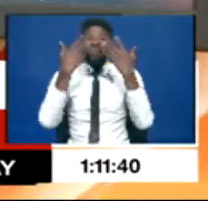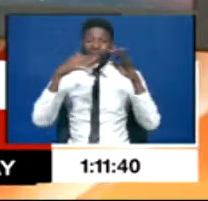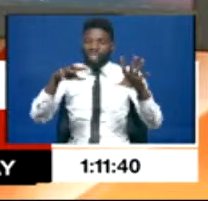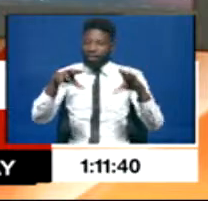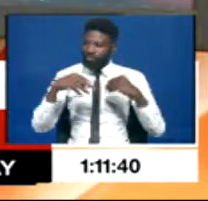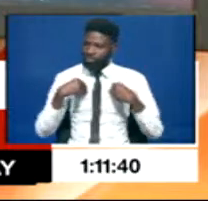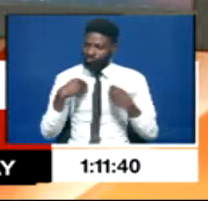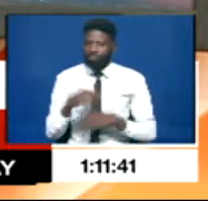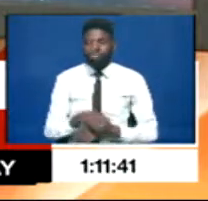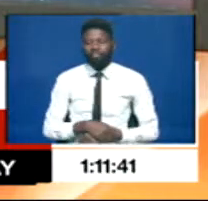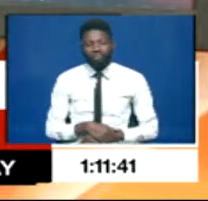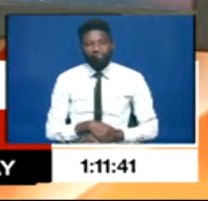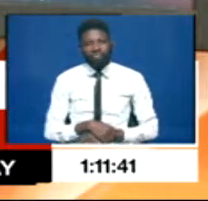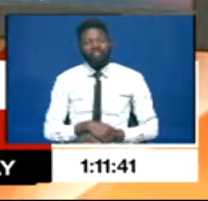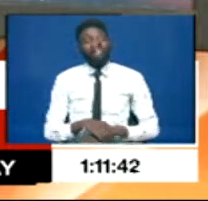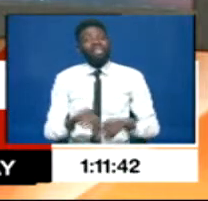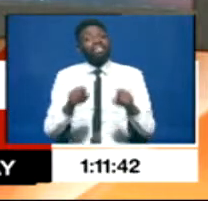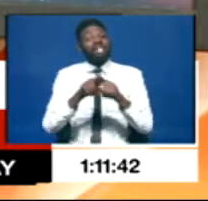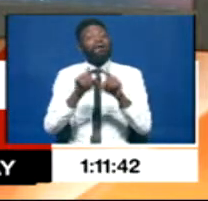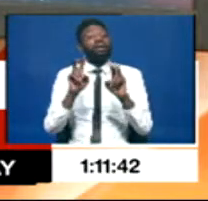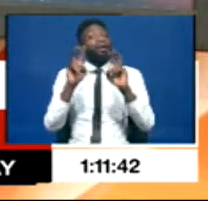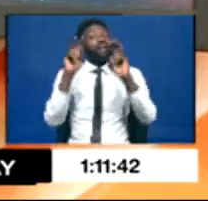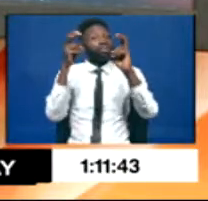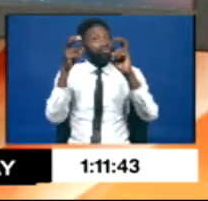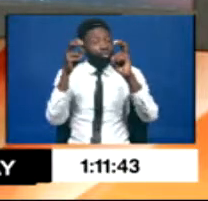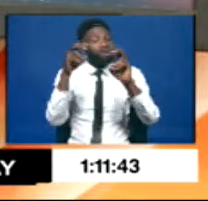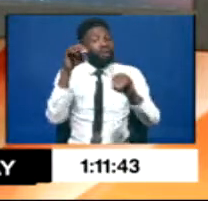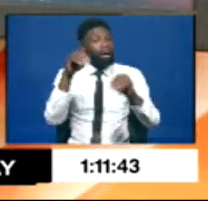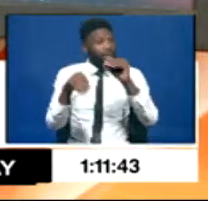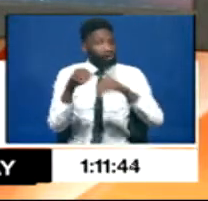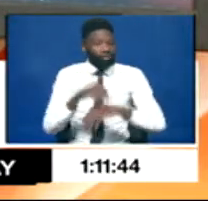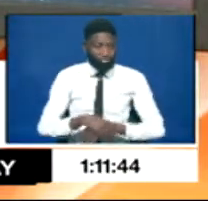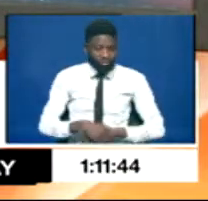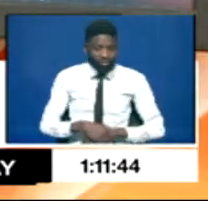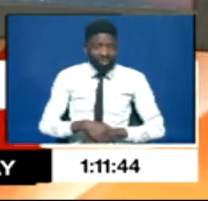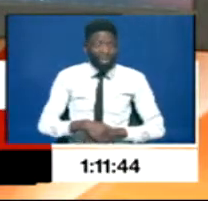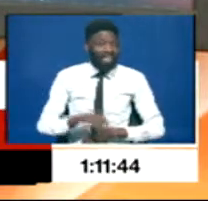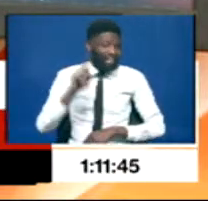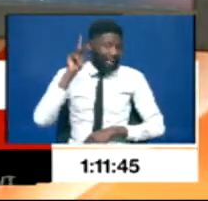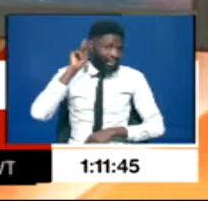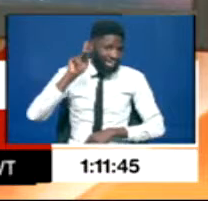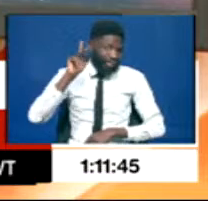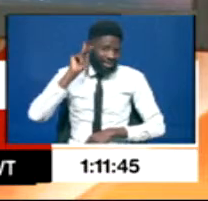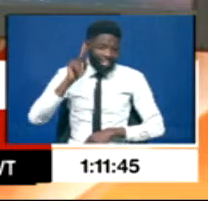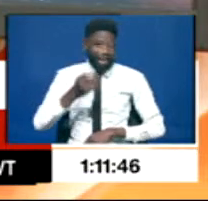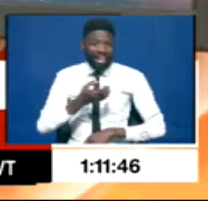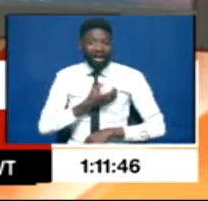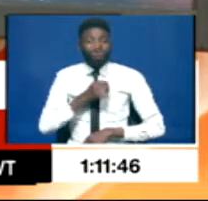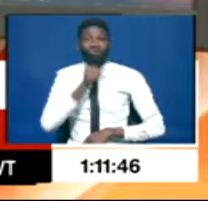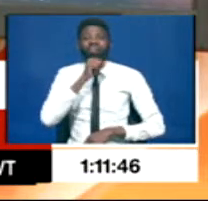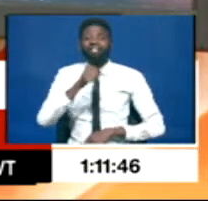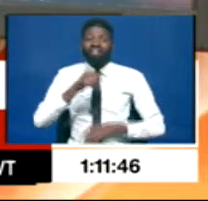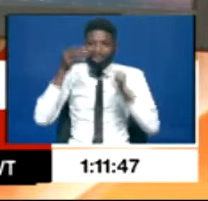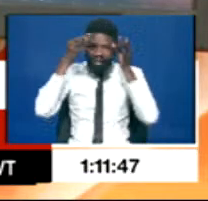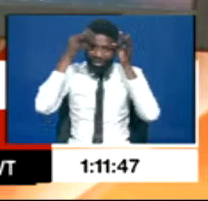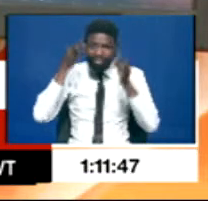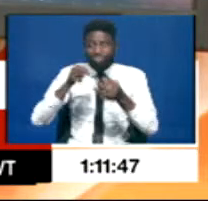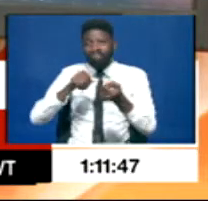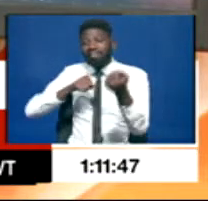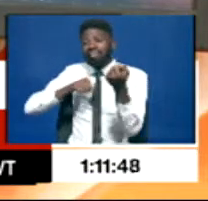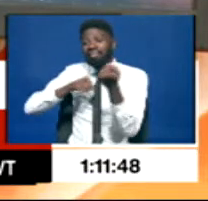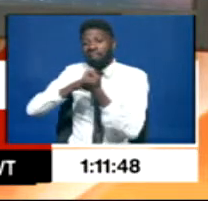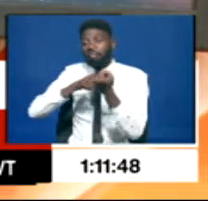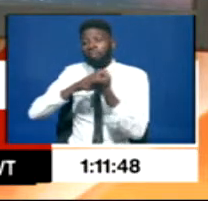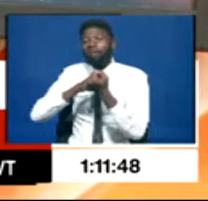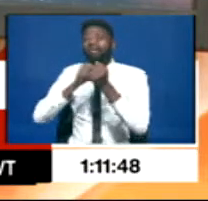And still on matters touching on elections, the KBC Council of Elders has resolved to support President Uhuru Kenyatta's choice of